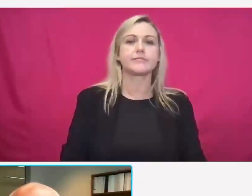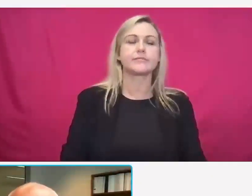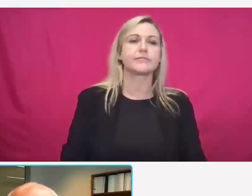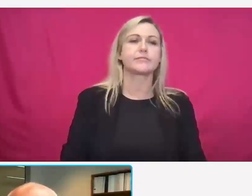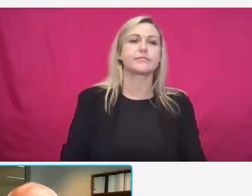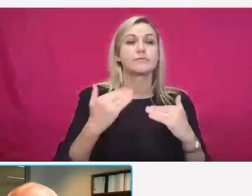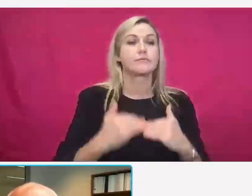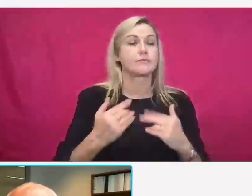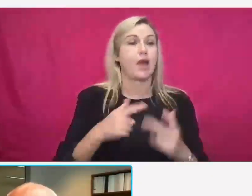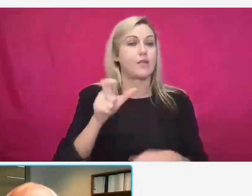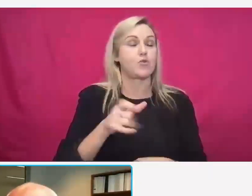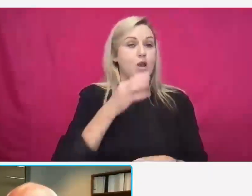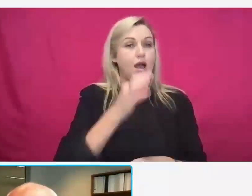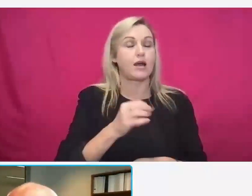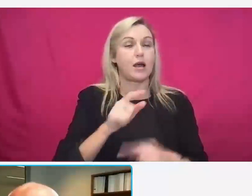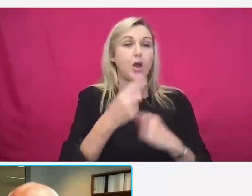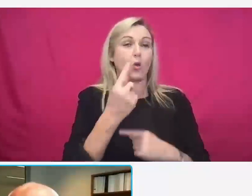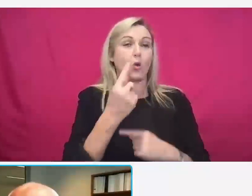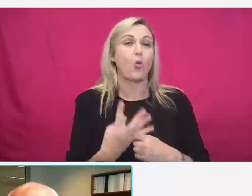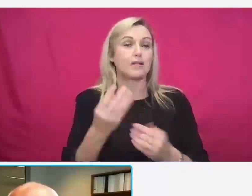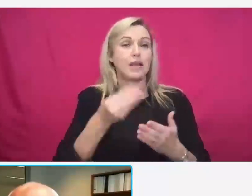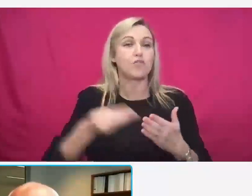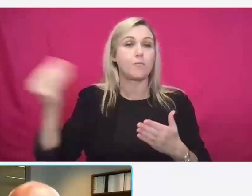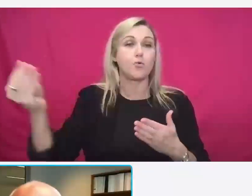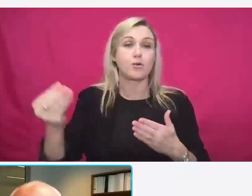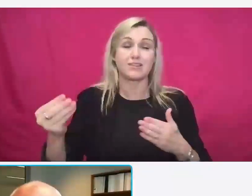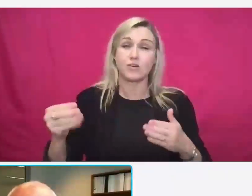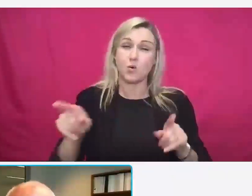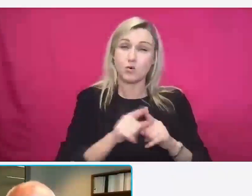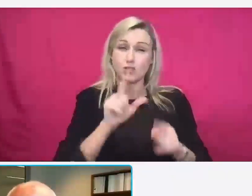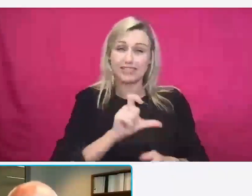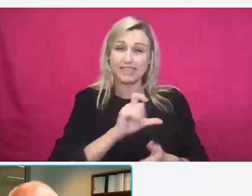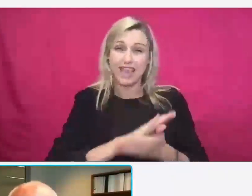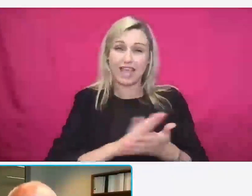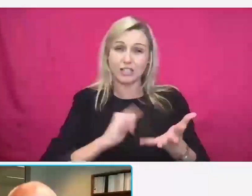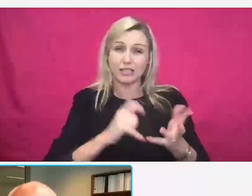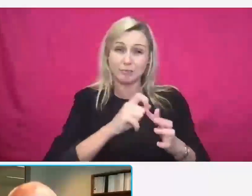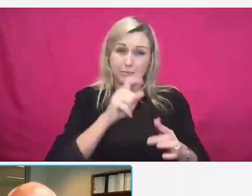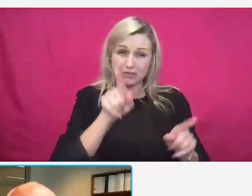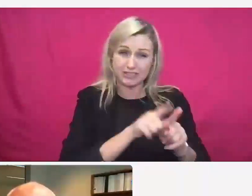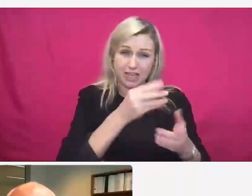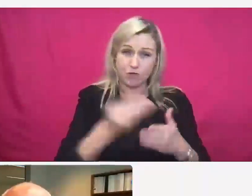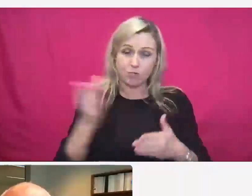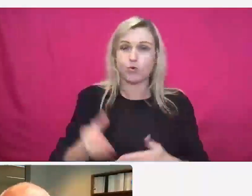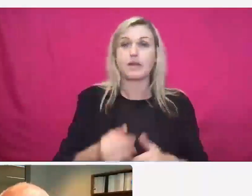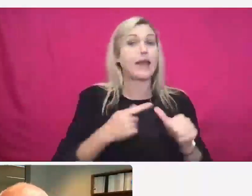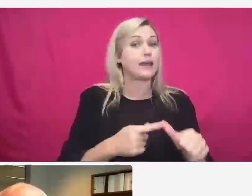Madeline asked whether the quarterly reporting requirements apply to CHSP providers. No, they do not.